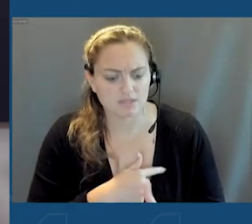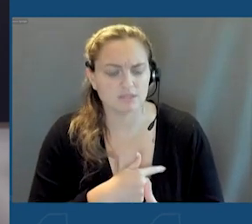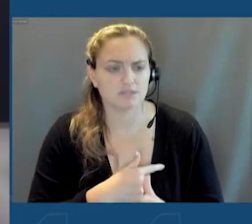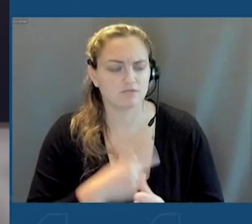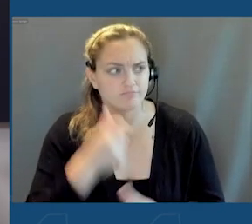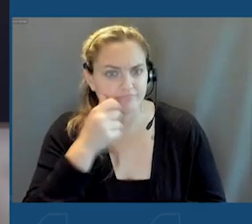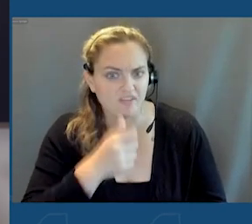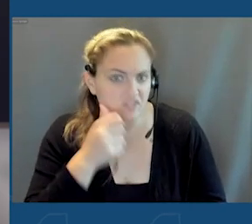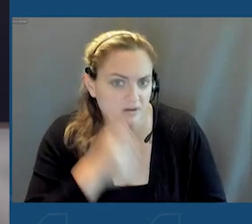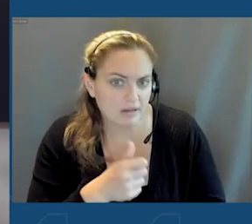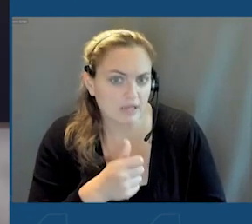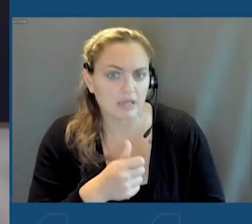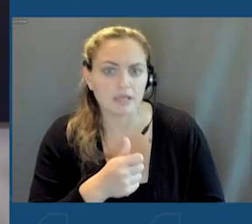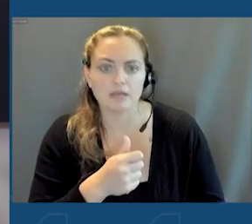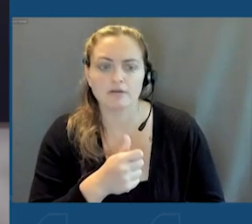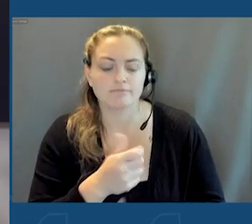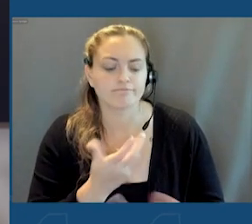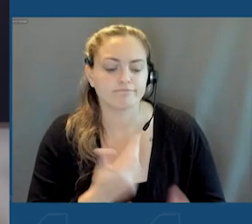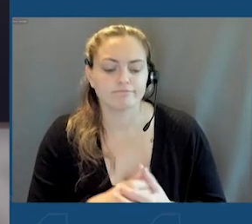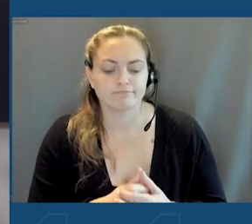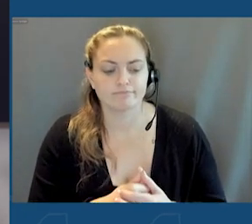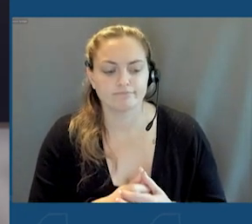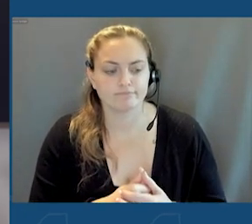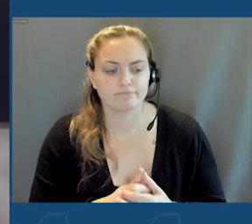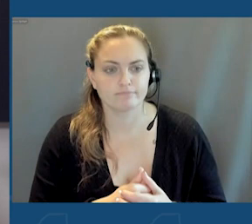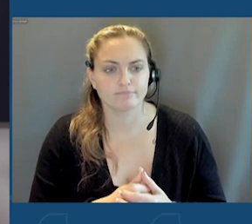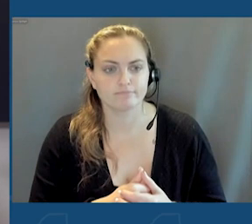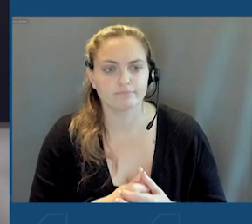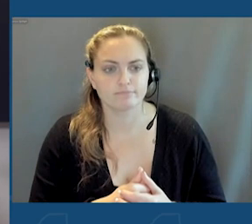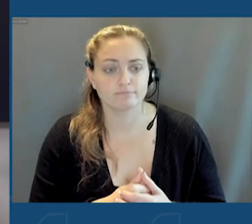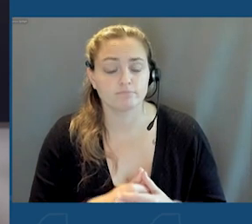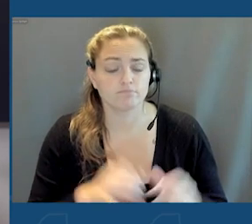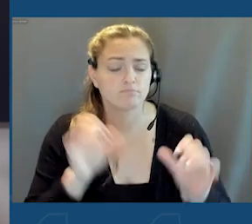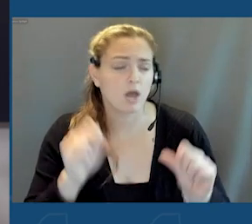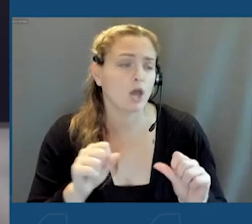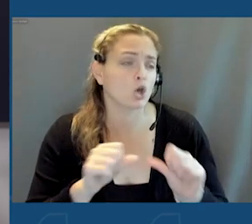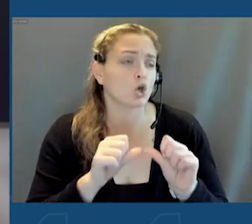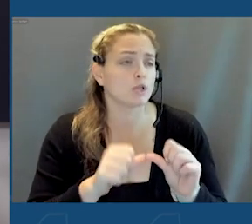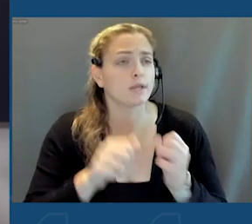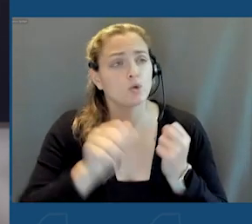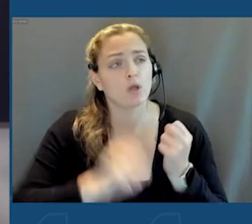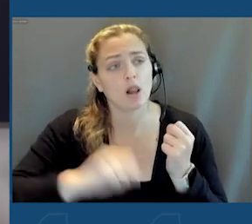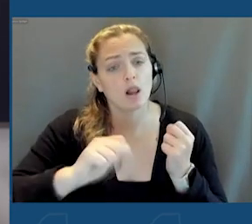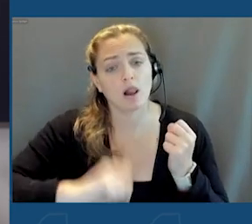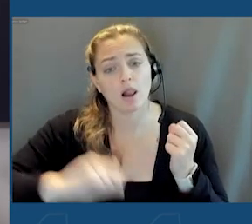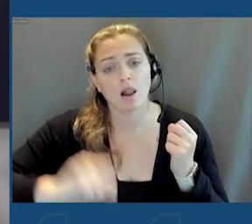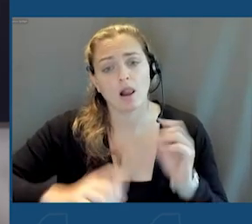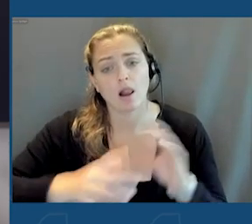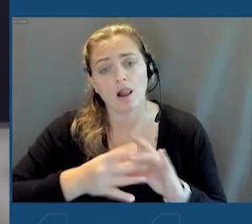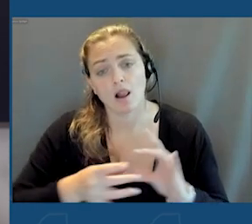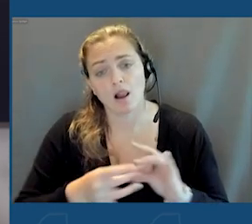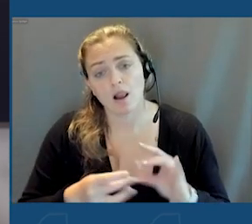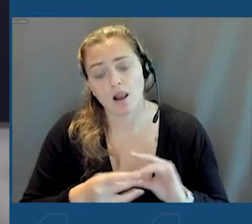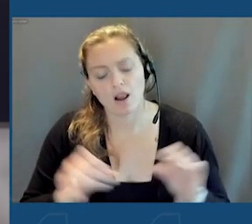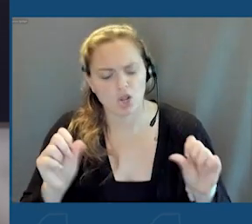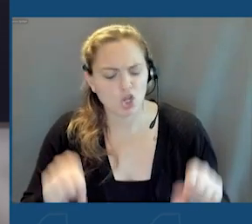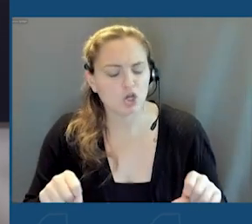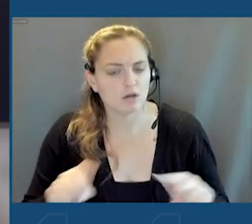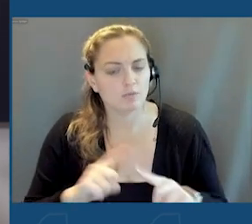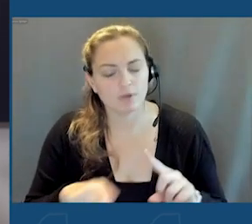day-to-day standpoint. I could go on and on and on, and I have